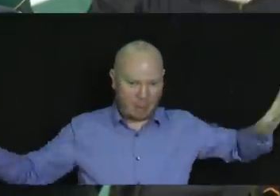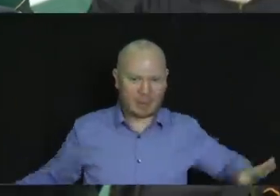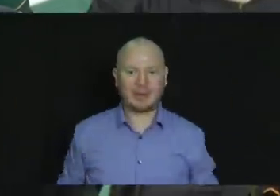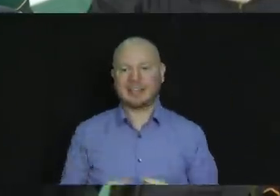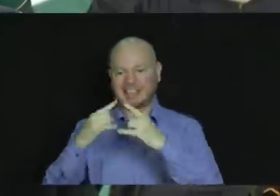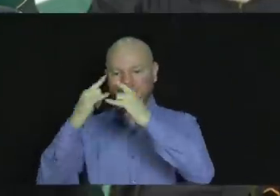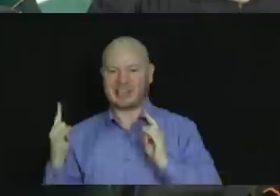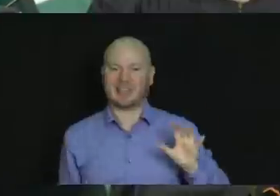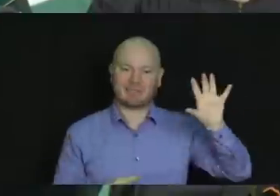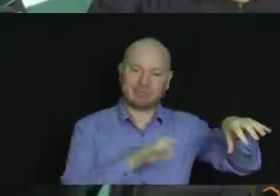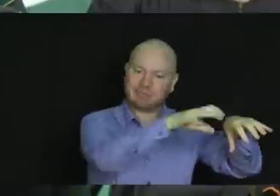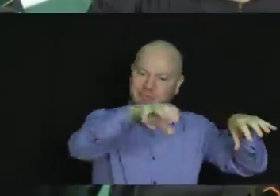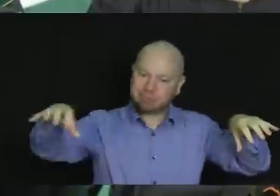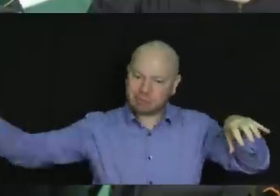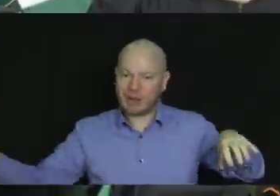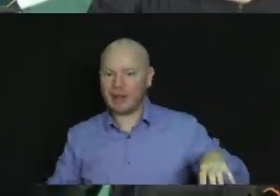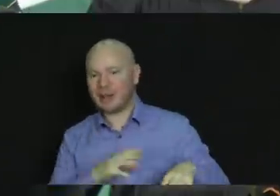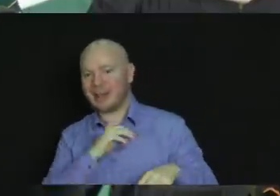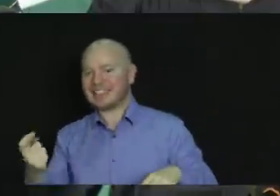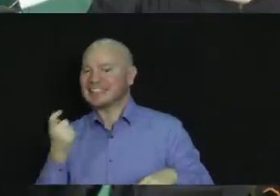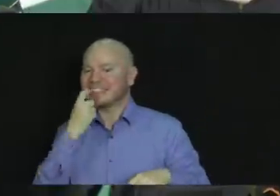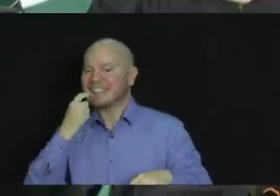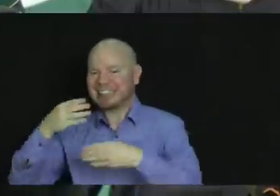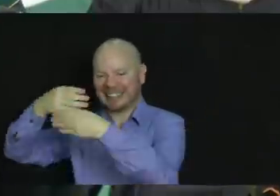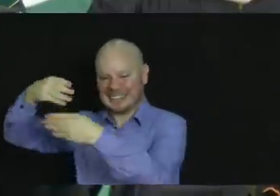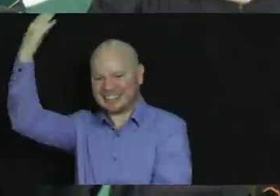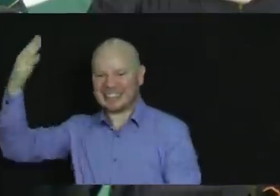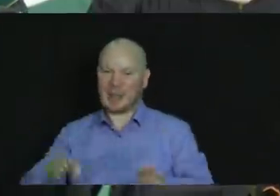plexiglass shields on our campuses.